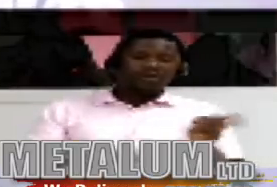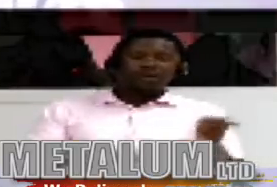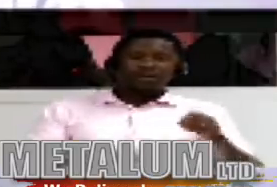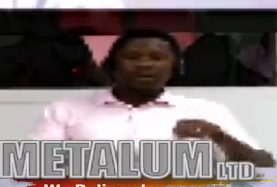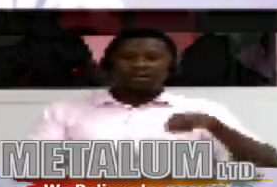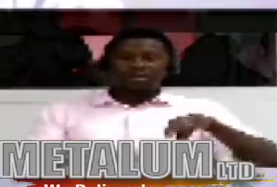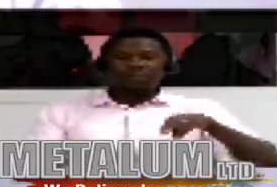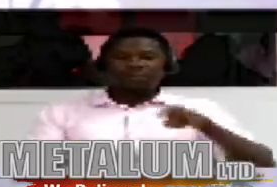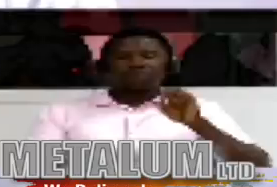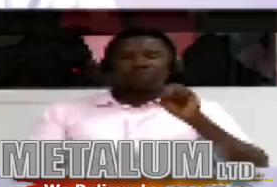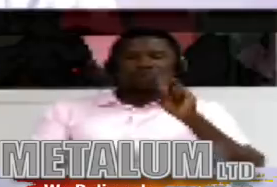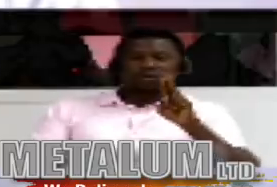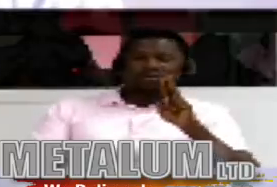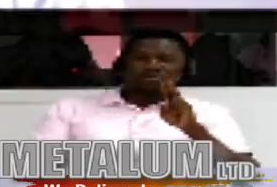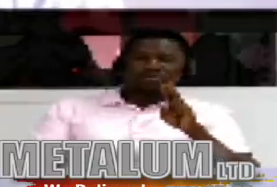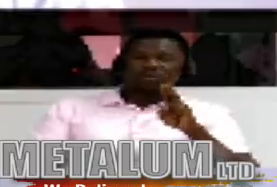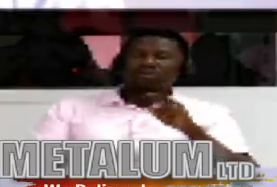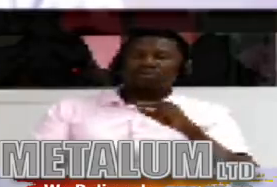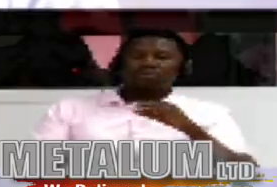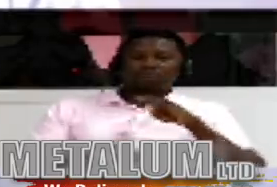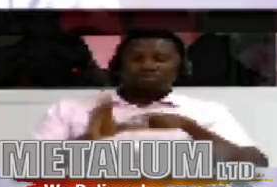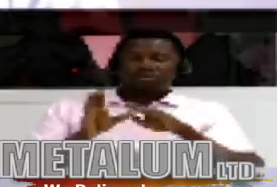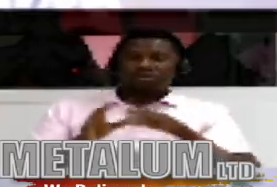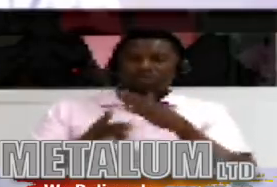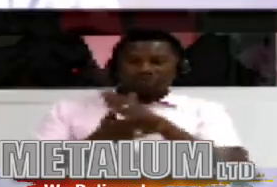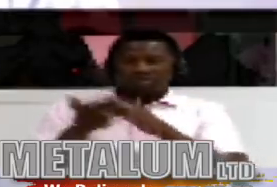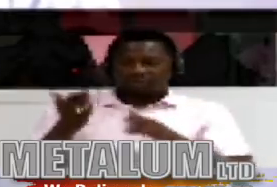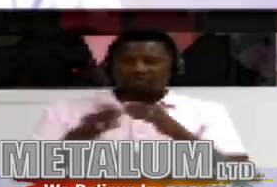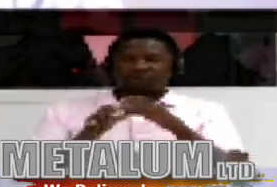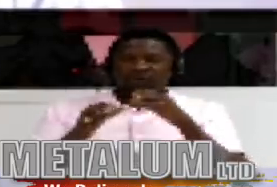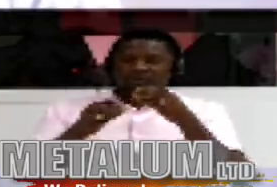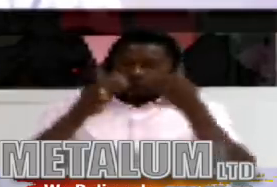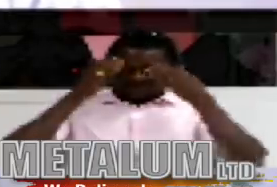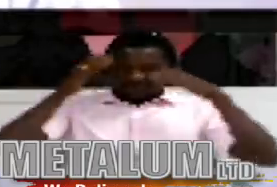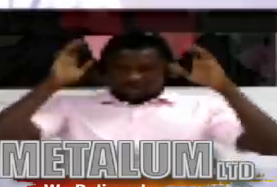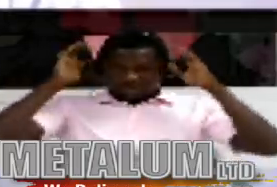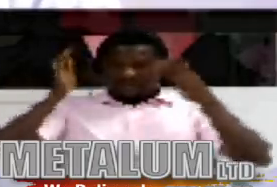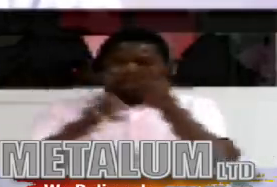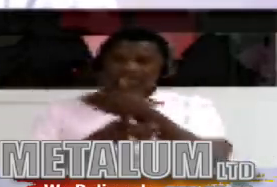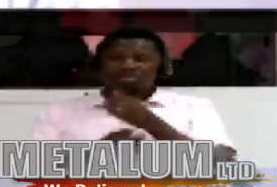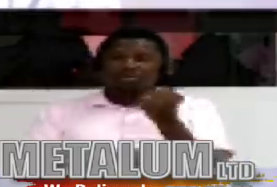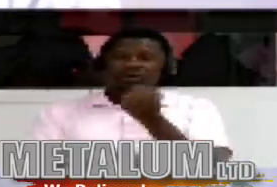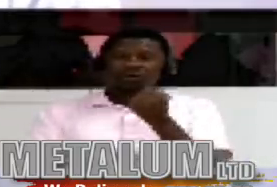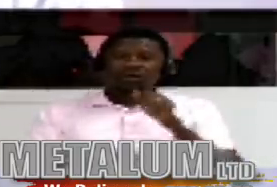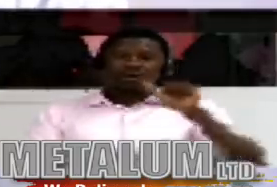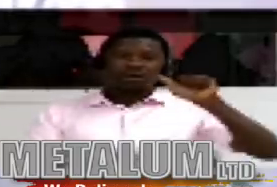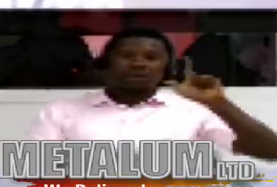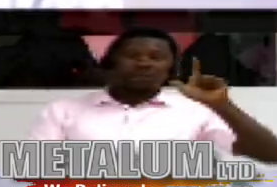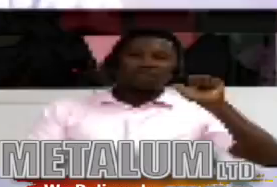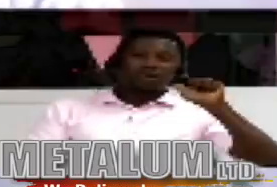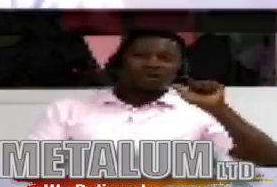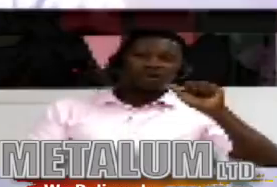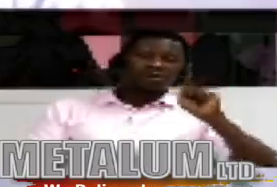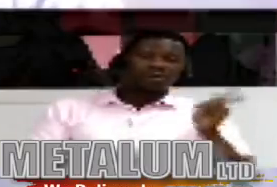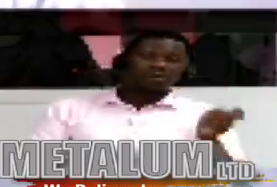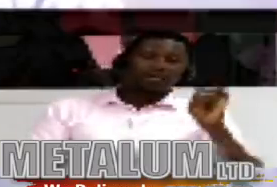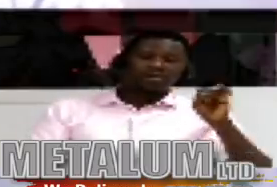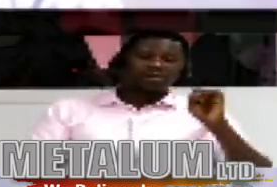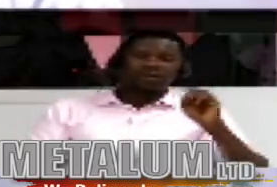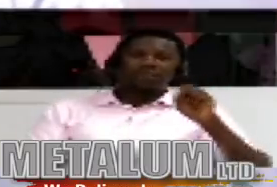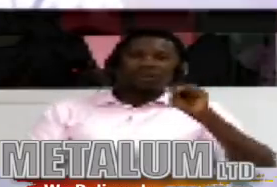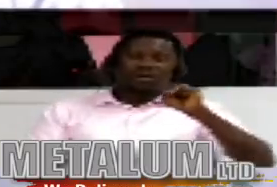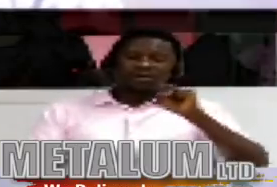representatives or Gamsu executive members who were part of the college then were also there, because Alhaji Esdabo is one of them, or was one of them.